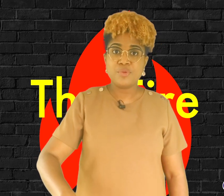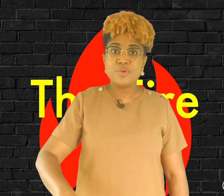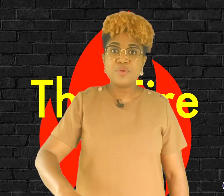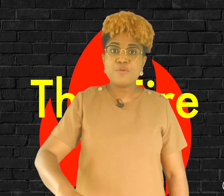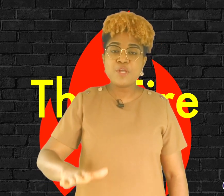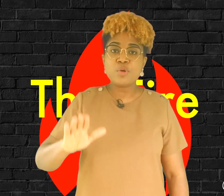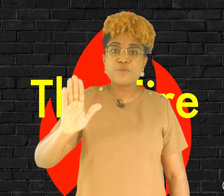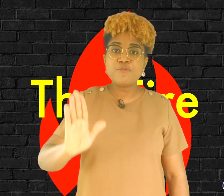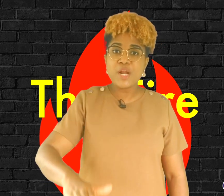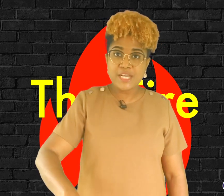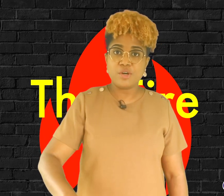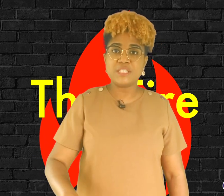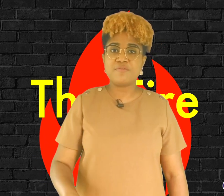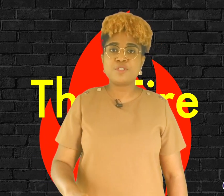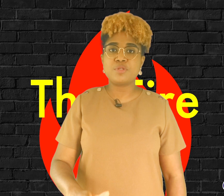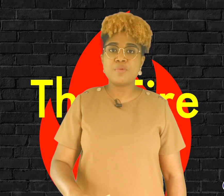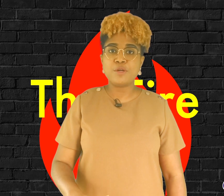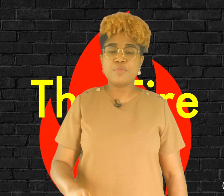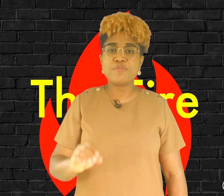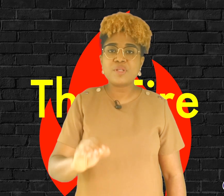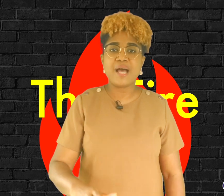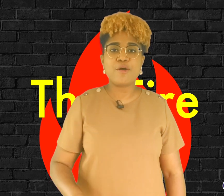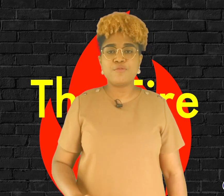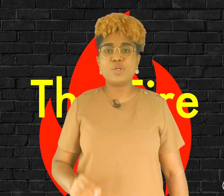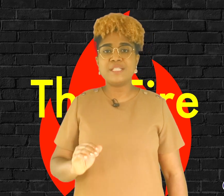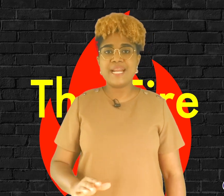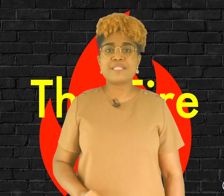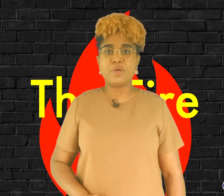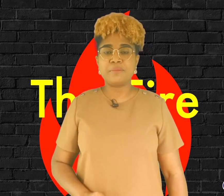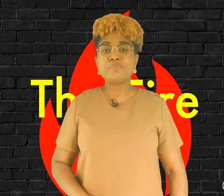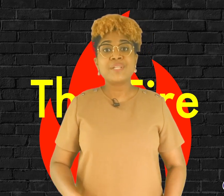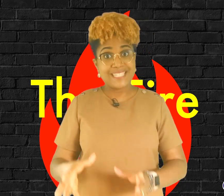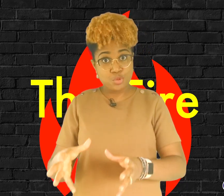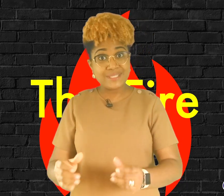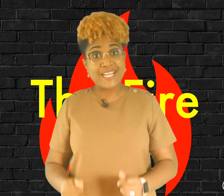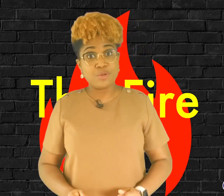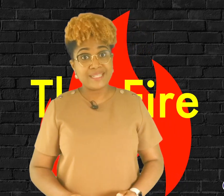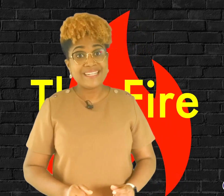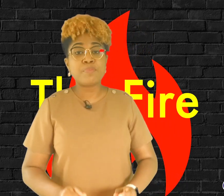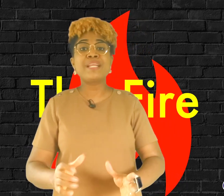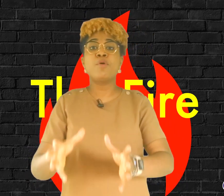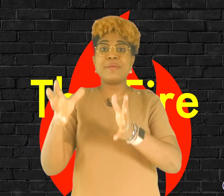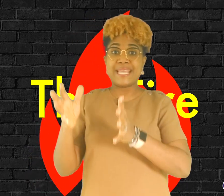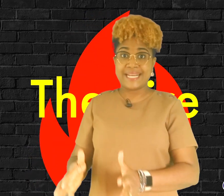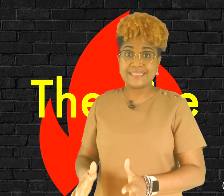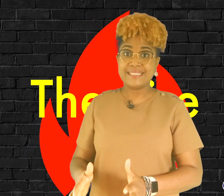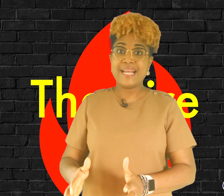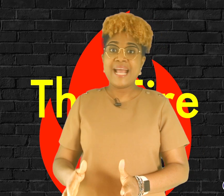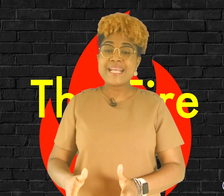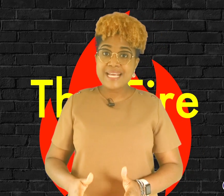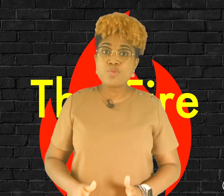face down. He was falling on his face to the ground before the Ark of God the next morning. They took Dagon. They put him up